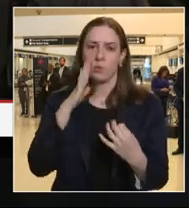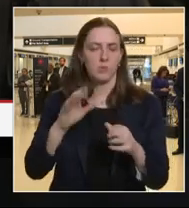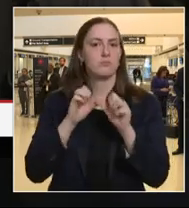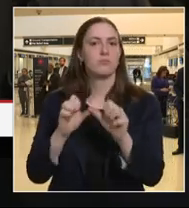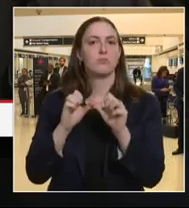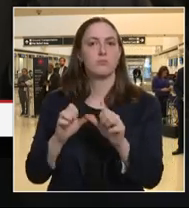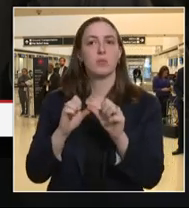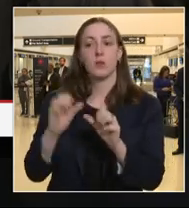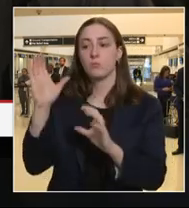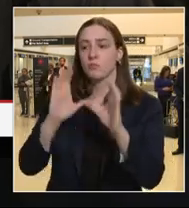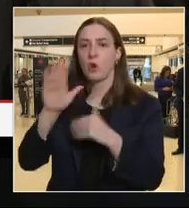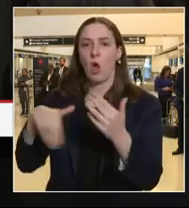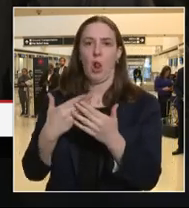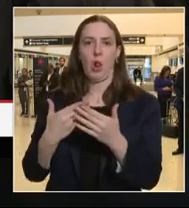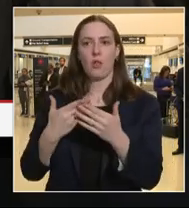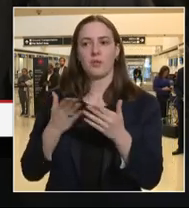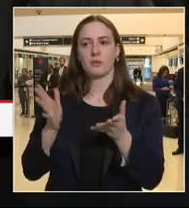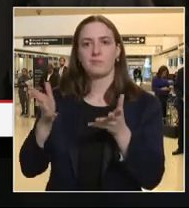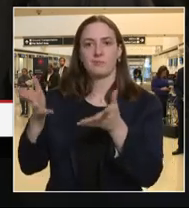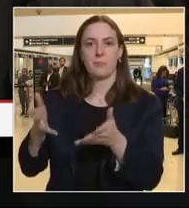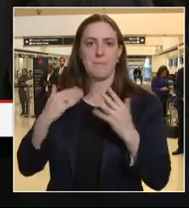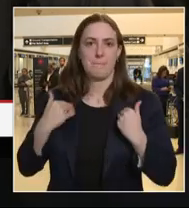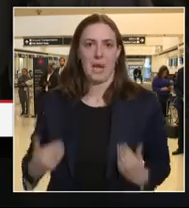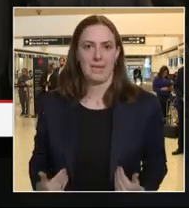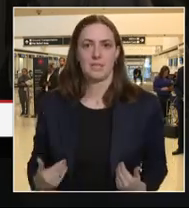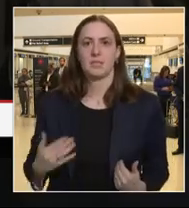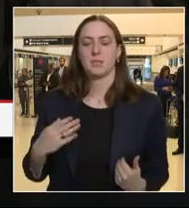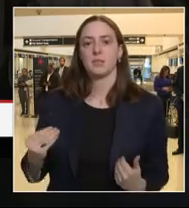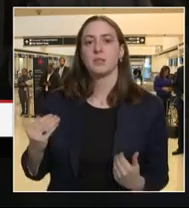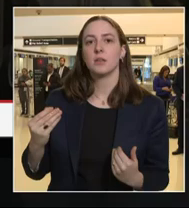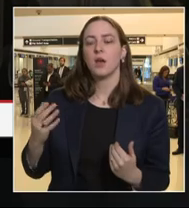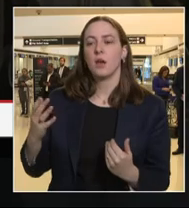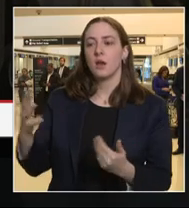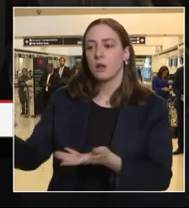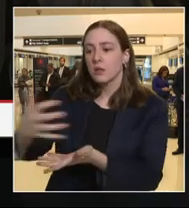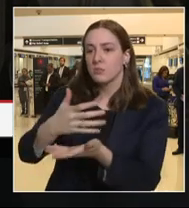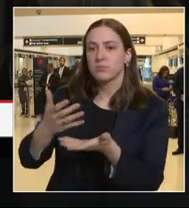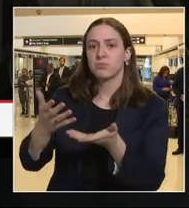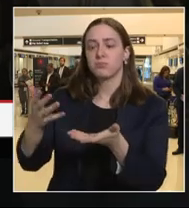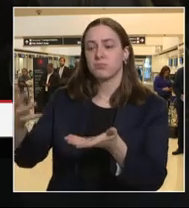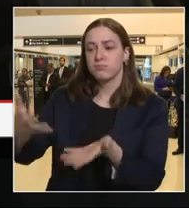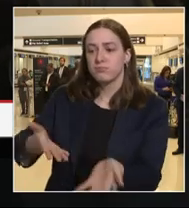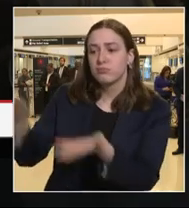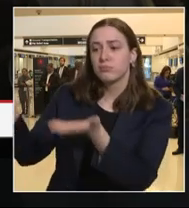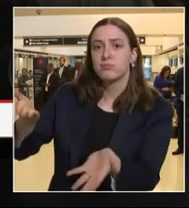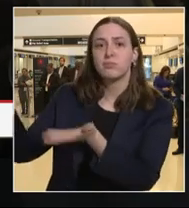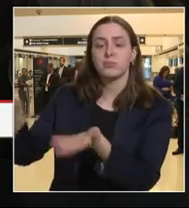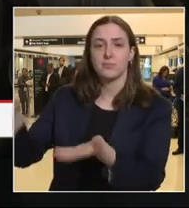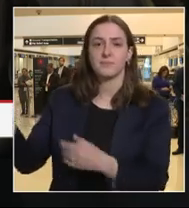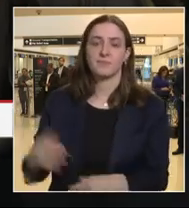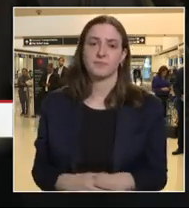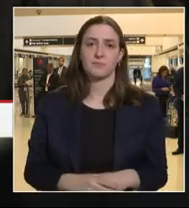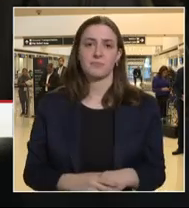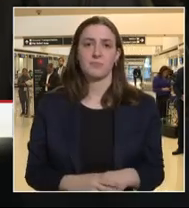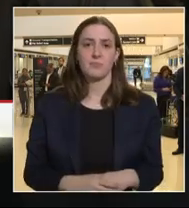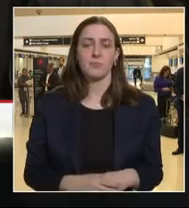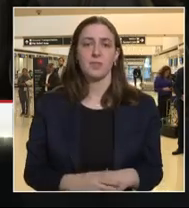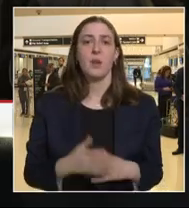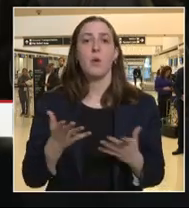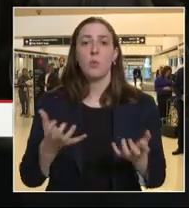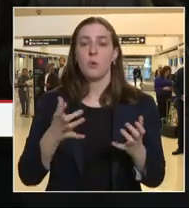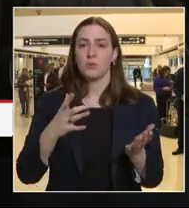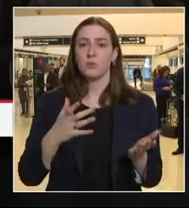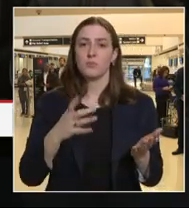and reunite them with their loved ones. We should also acknowledge that the Virginia Medical Examiner and the Army